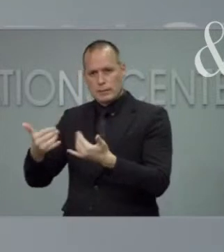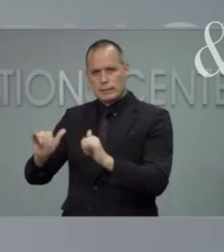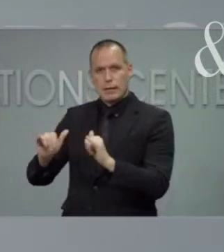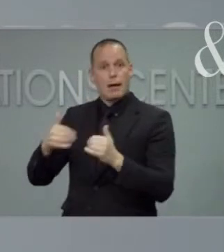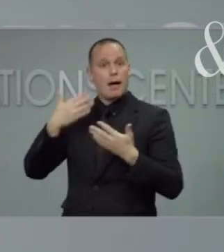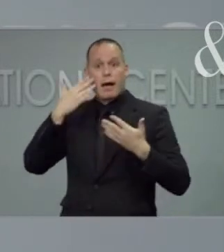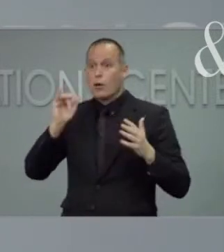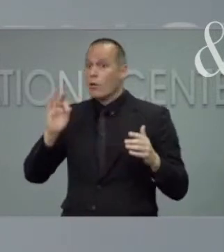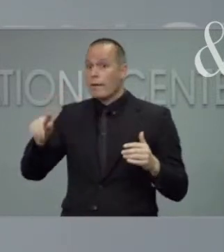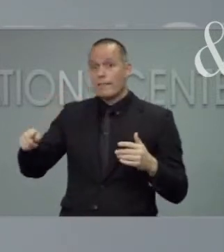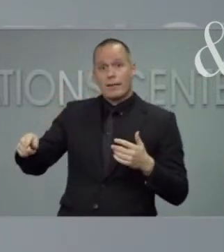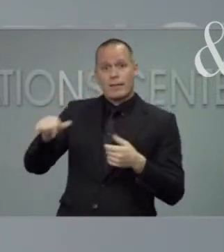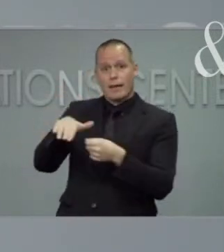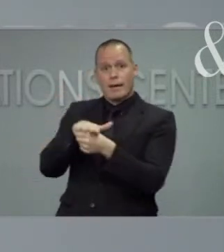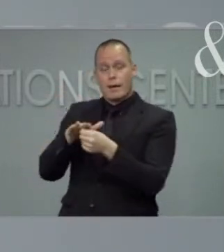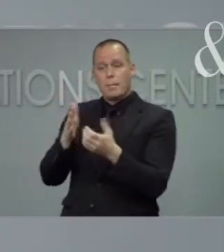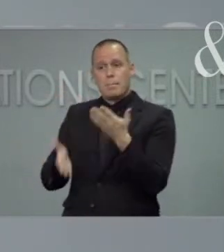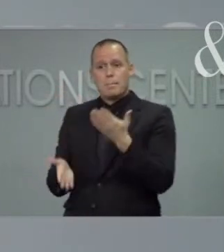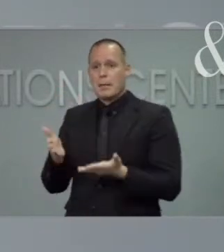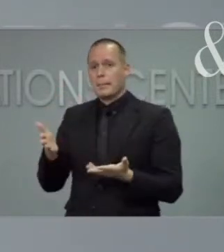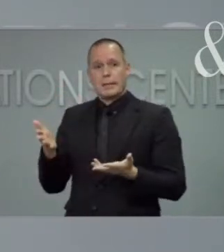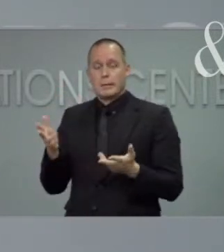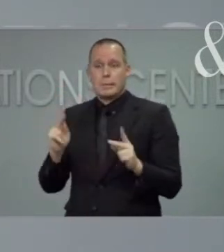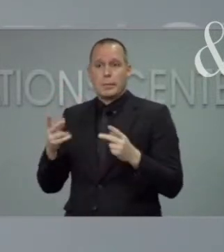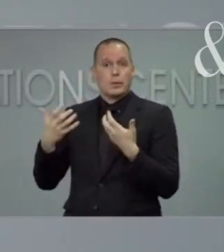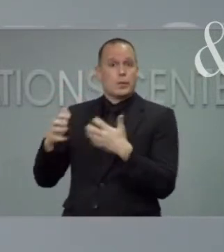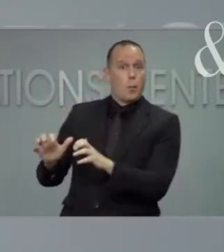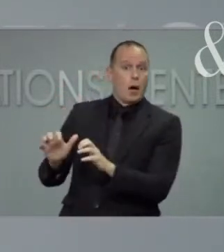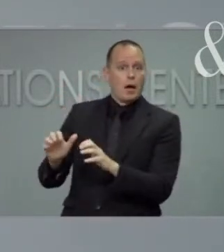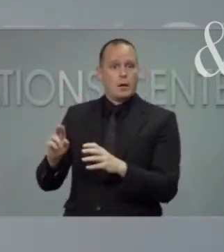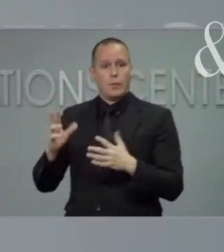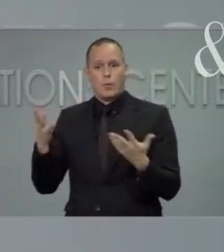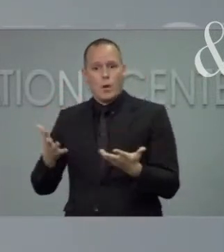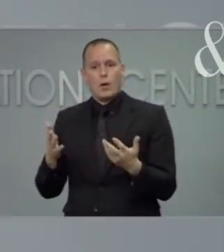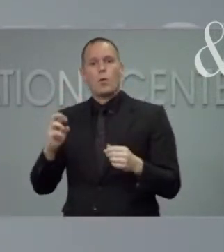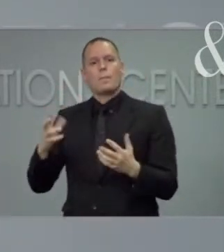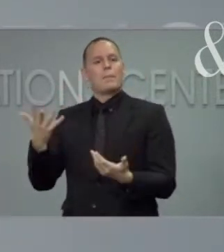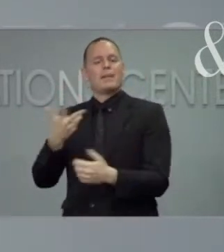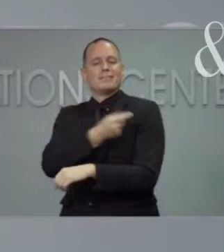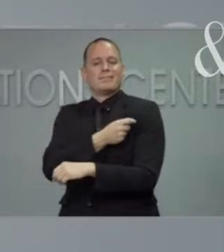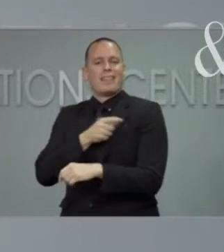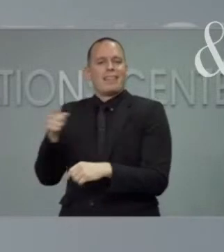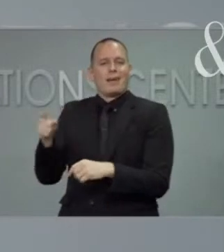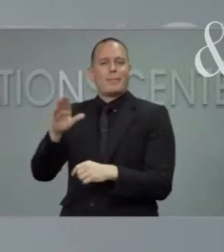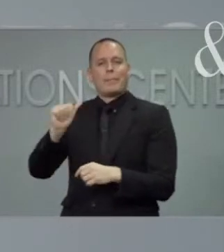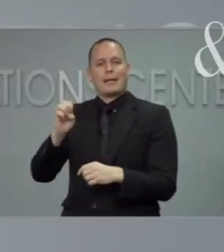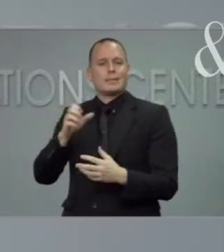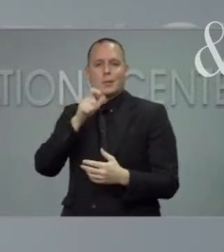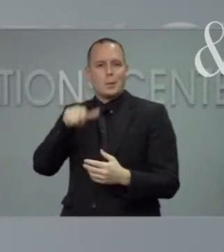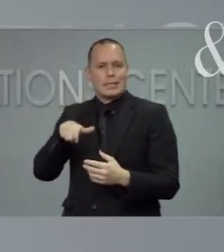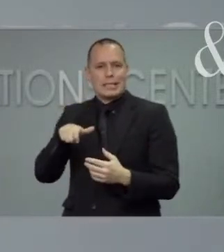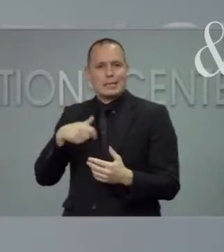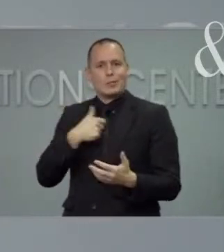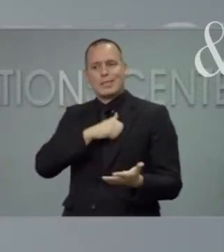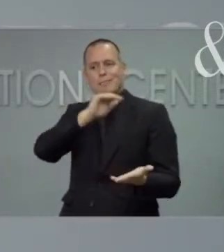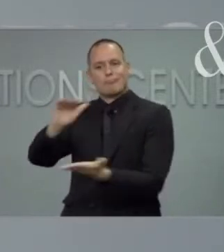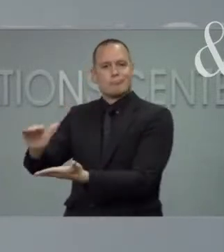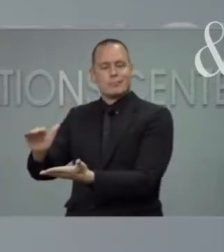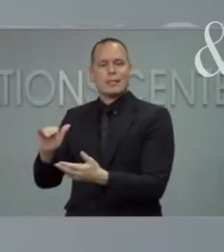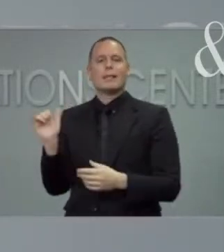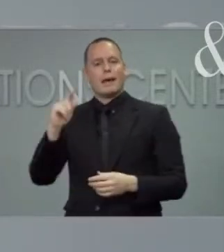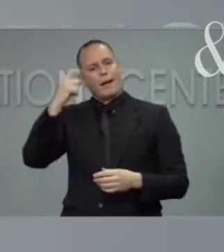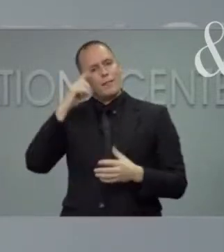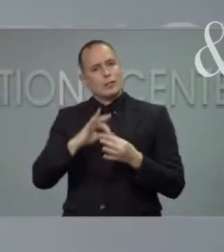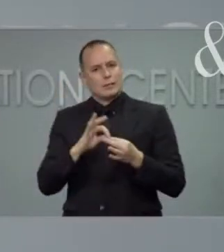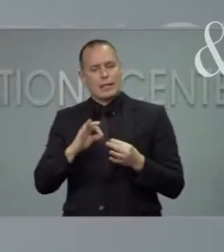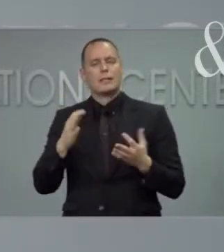is low or rather they are getting it on the base. So again, I think that there are folks everywhere who want this vaccine, as the governor said. I think demand